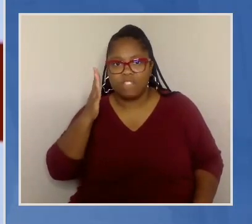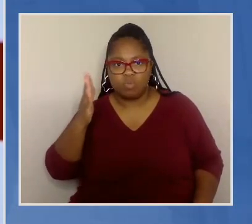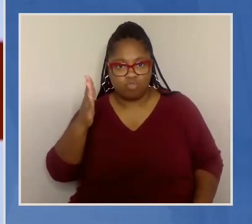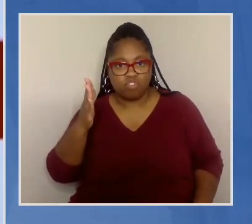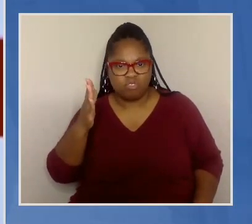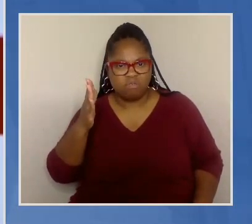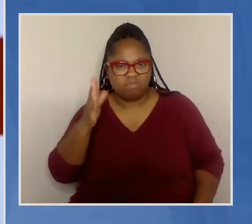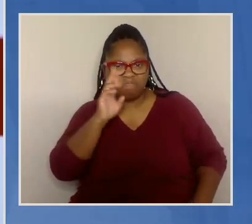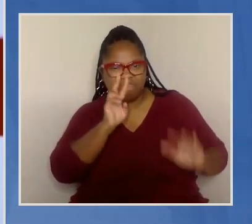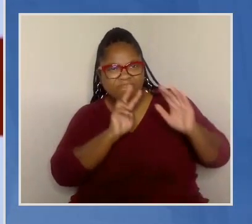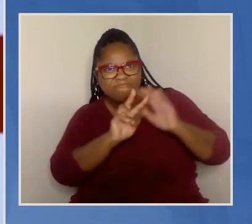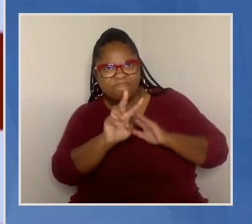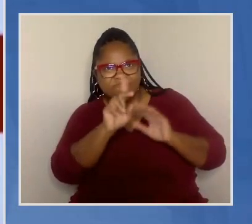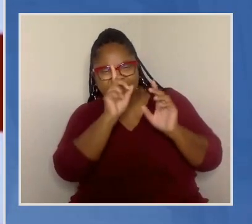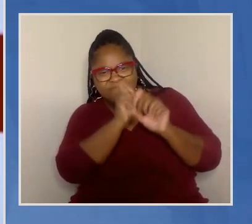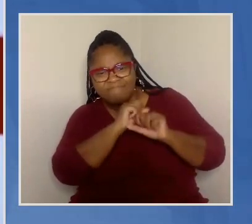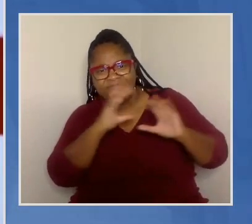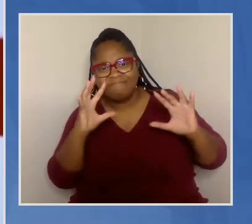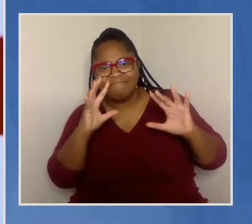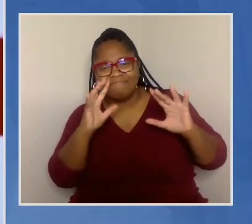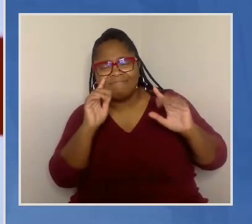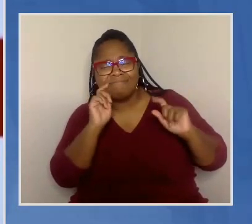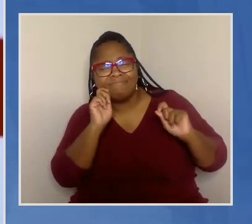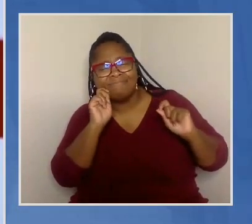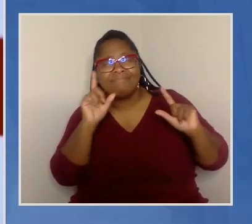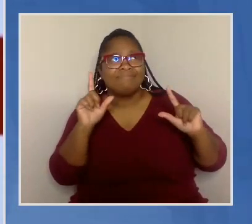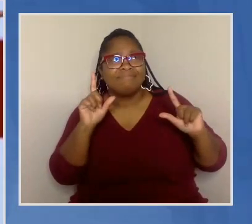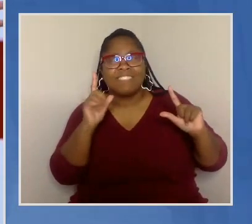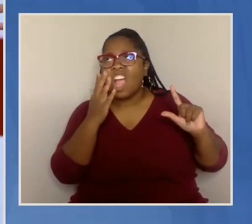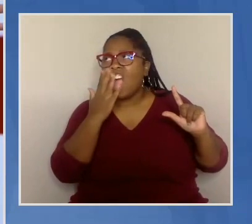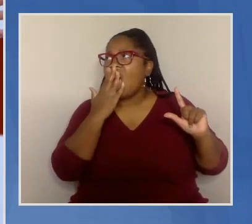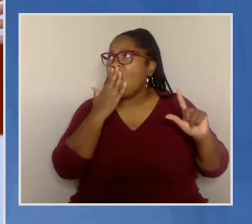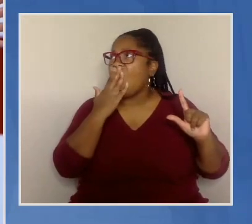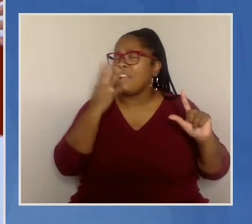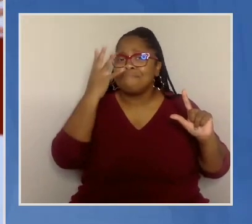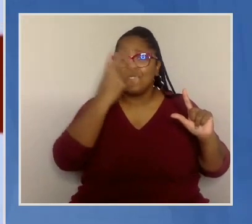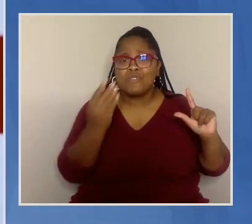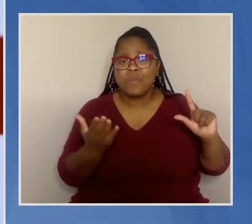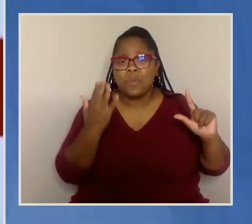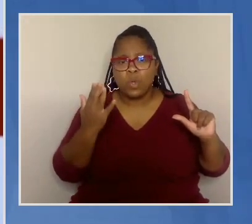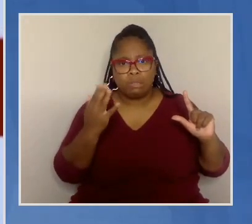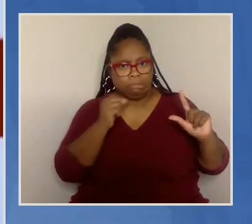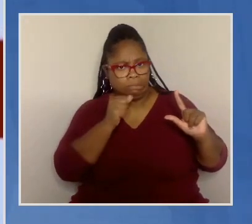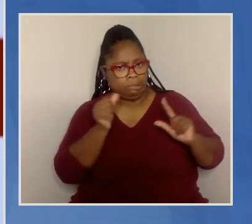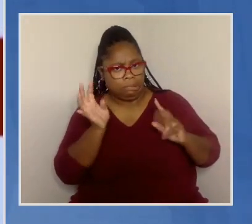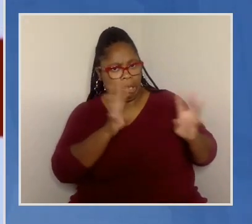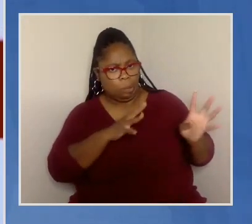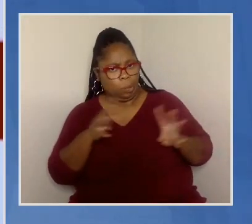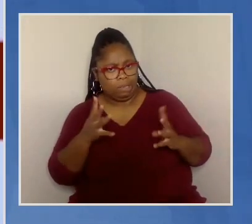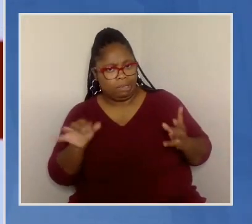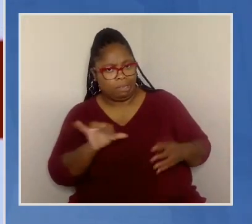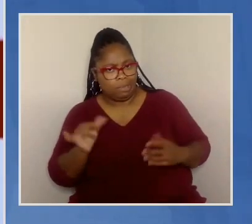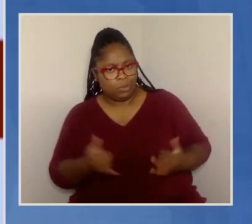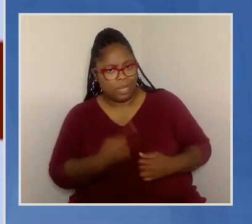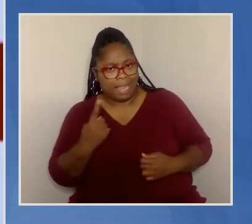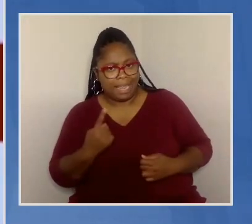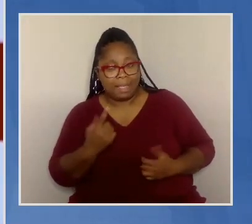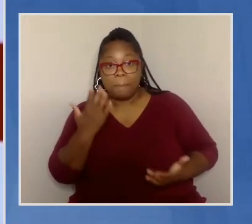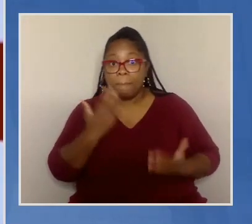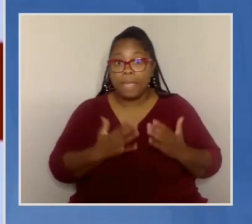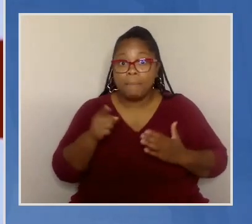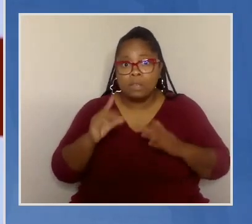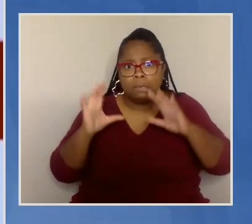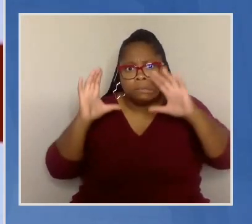future. You wake up and it's a beautiful morning, hopefully not so windy. Maybe you stayed up too